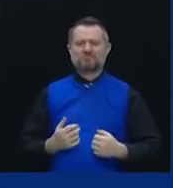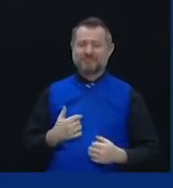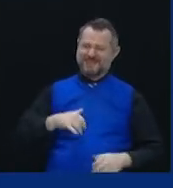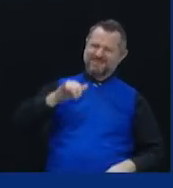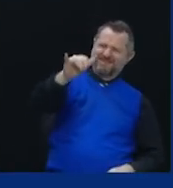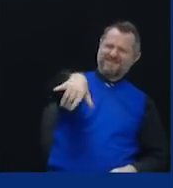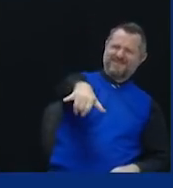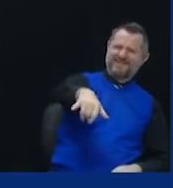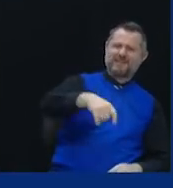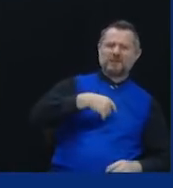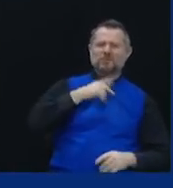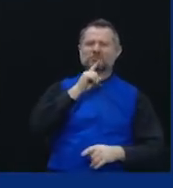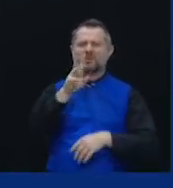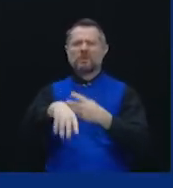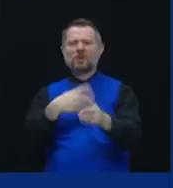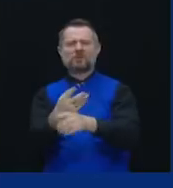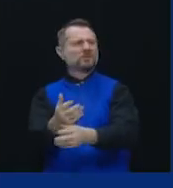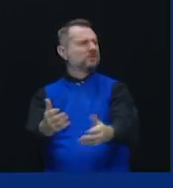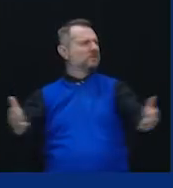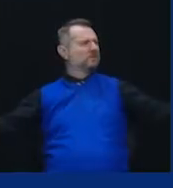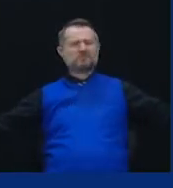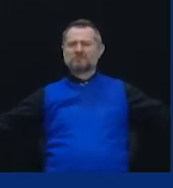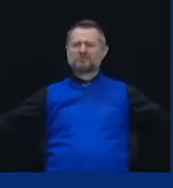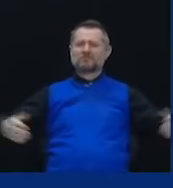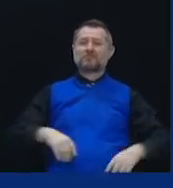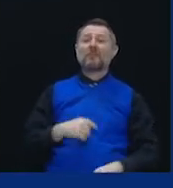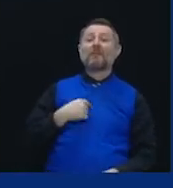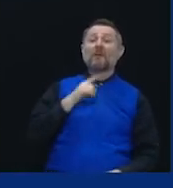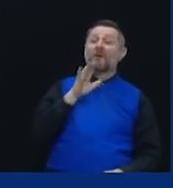about. Life will knock you down.